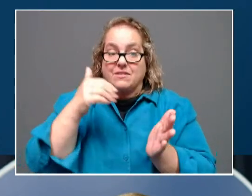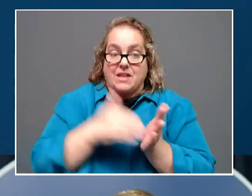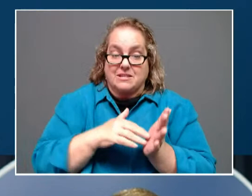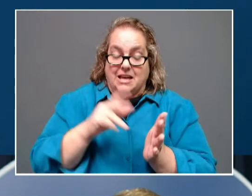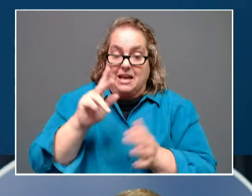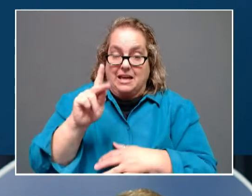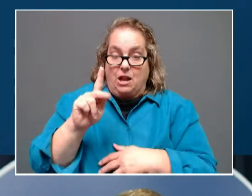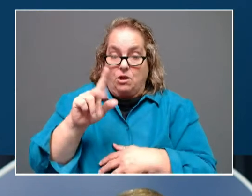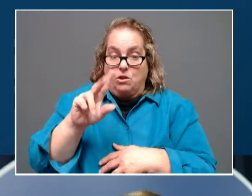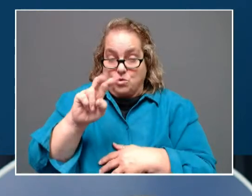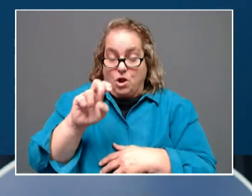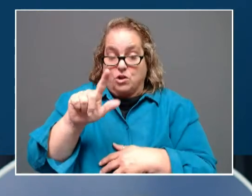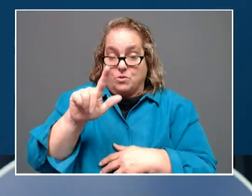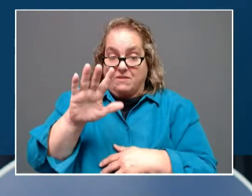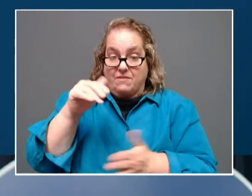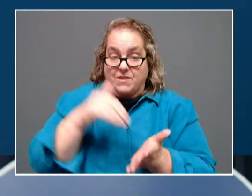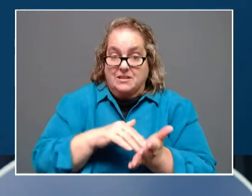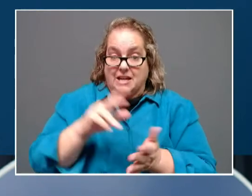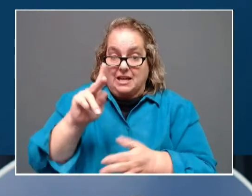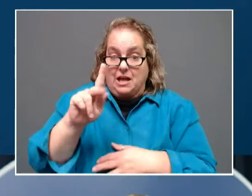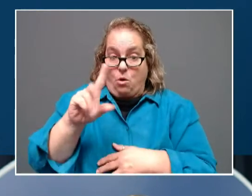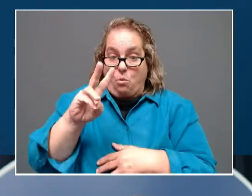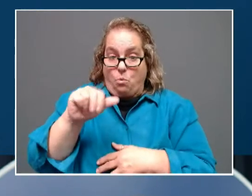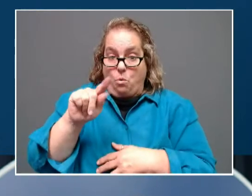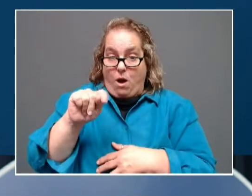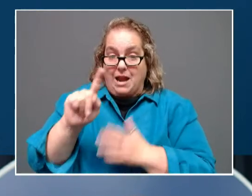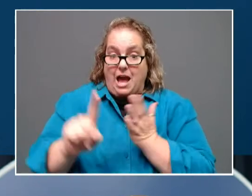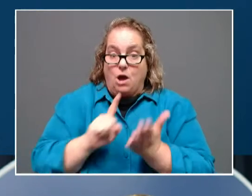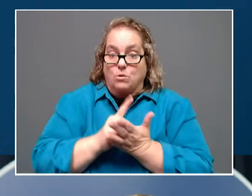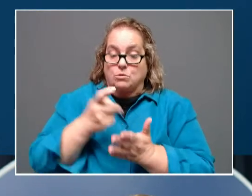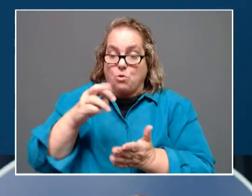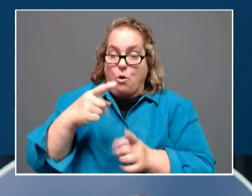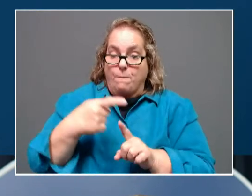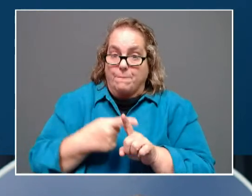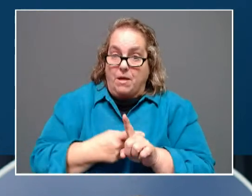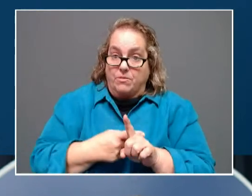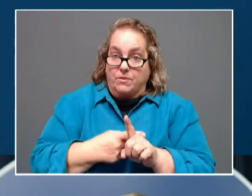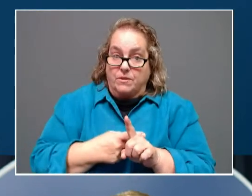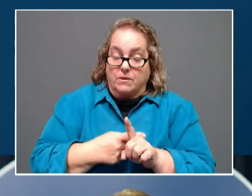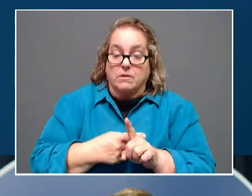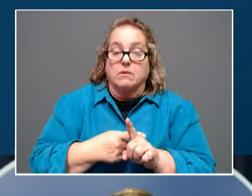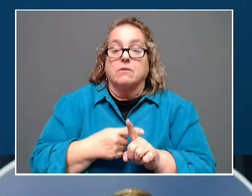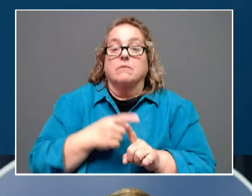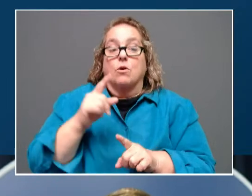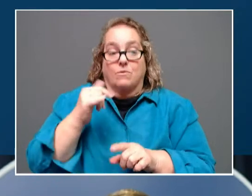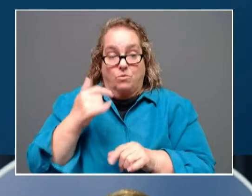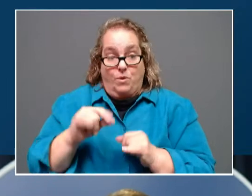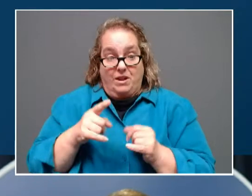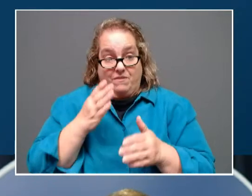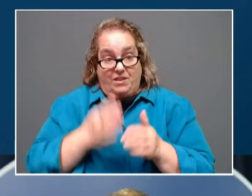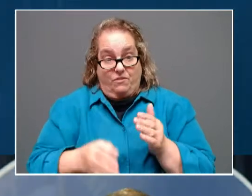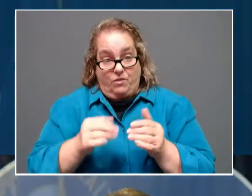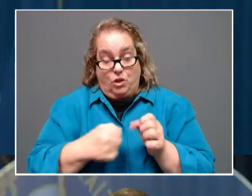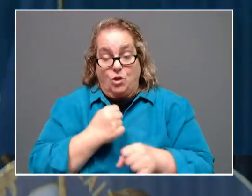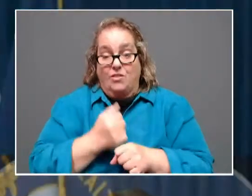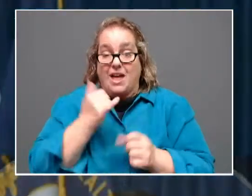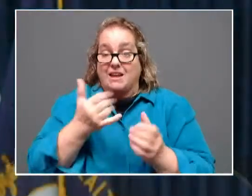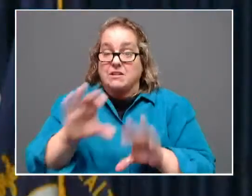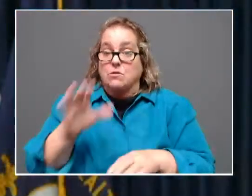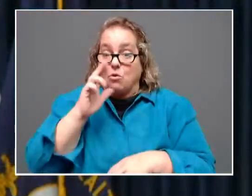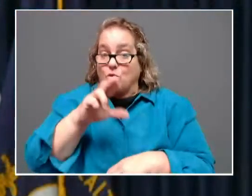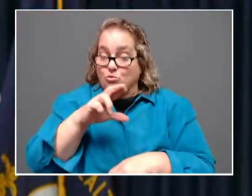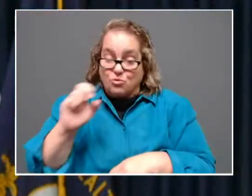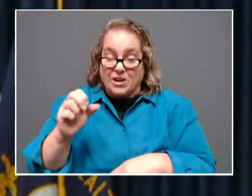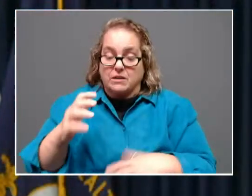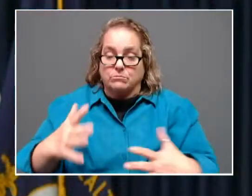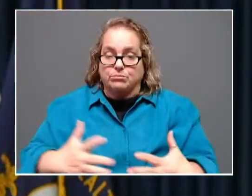approximately 10% of the site's energy use once completed at the end of the year. The investment is also going to revitalize what was a